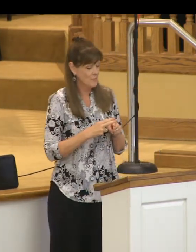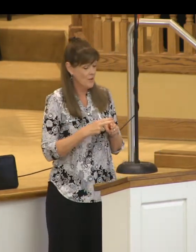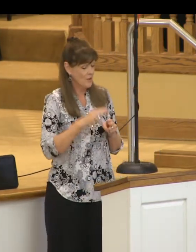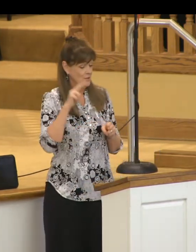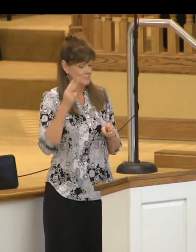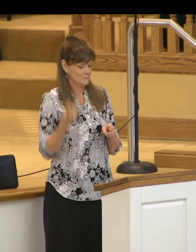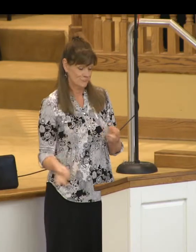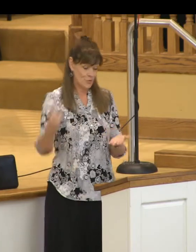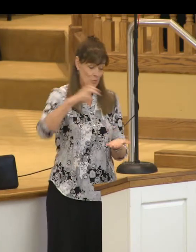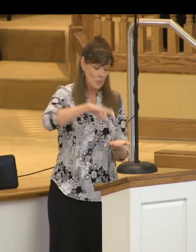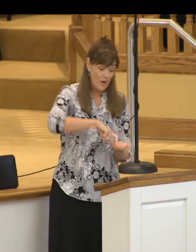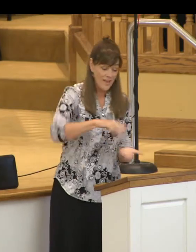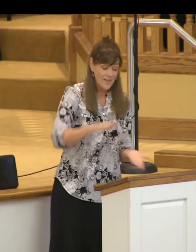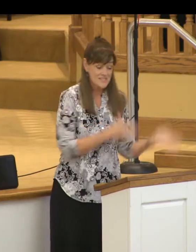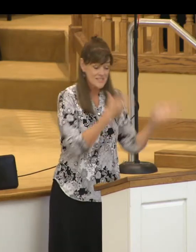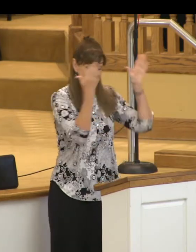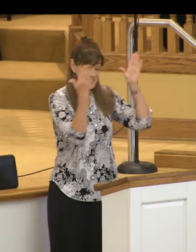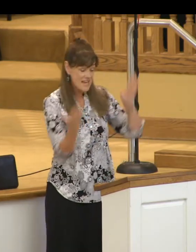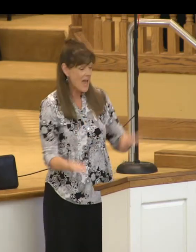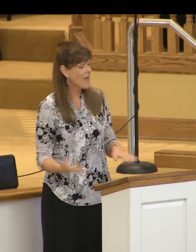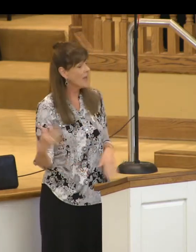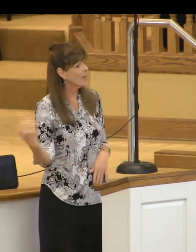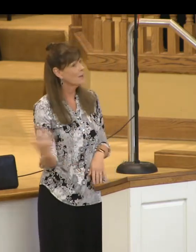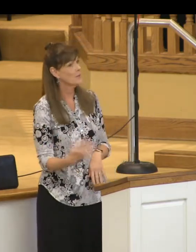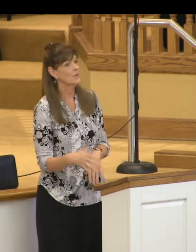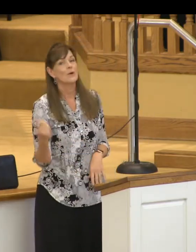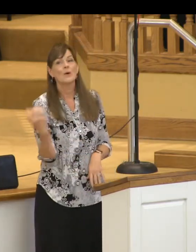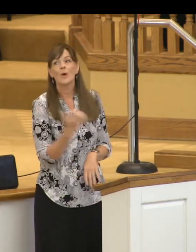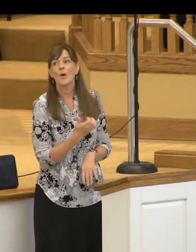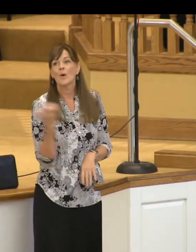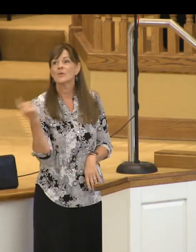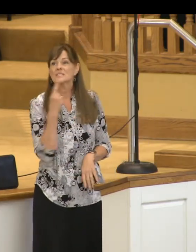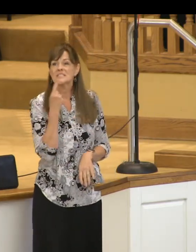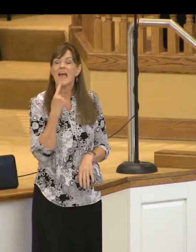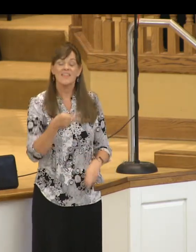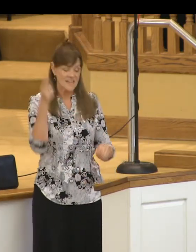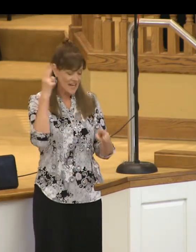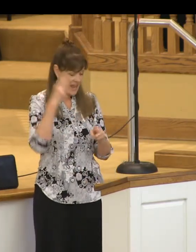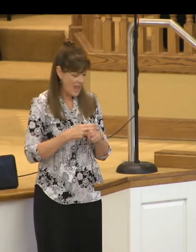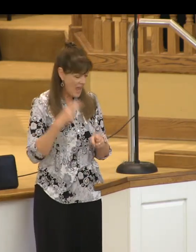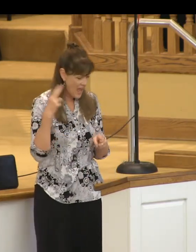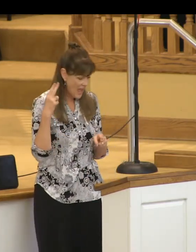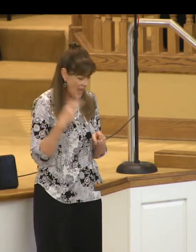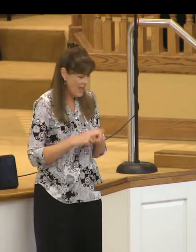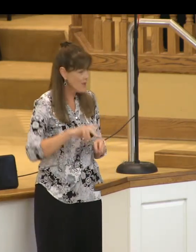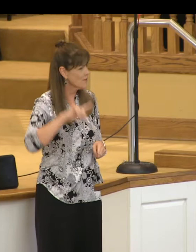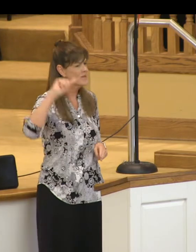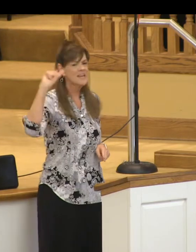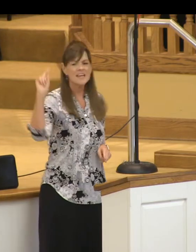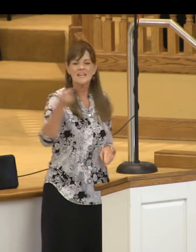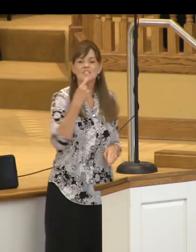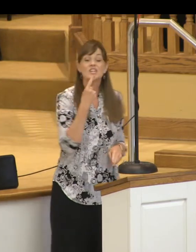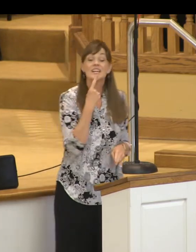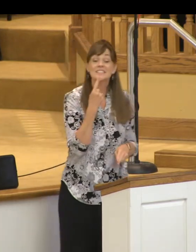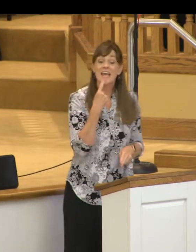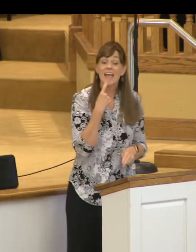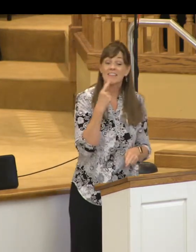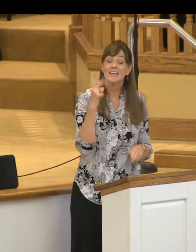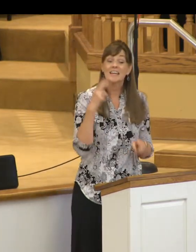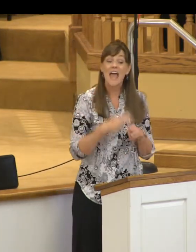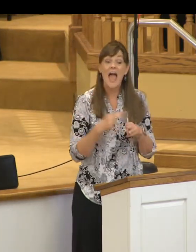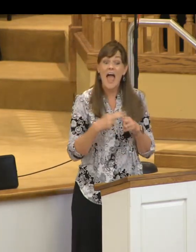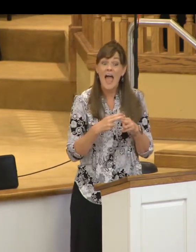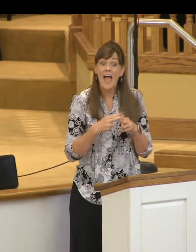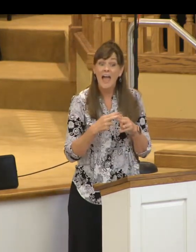name by which the dead are raised. Oh, say the name, just say